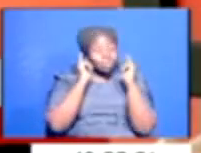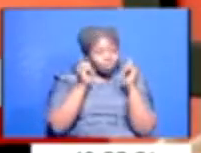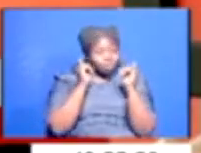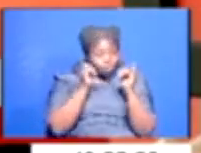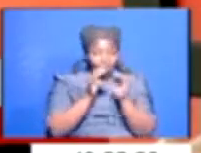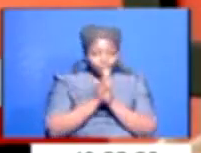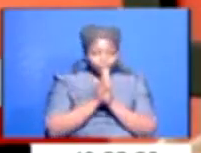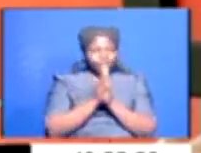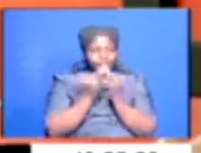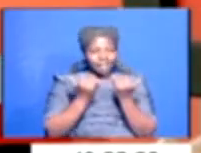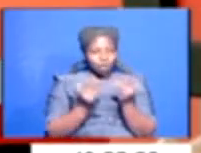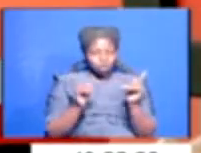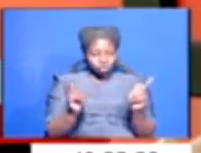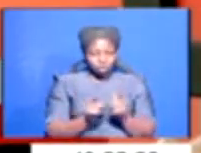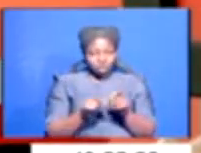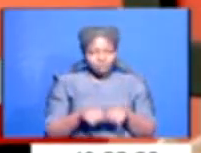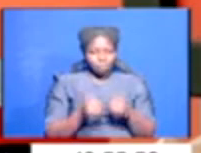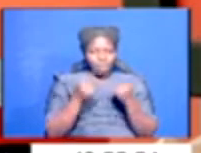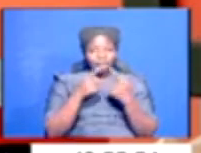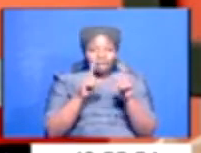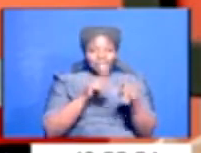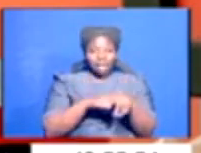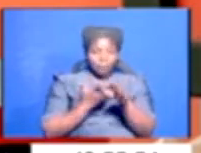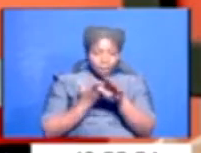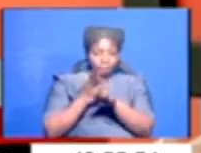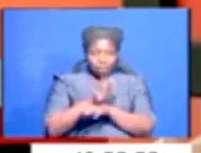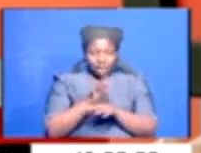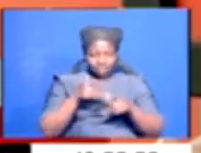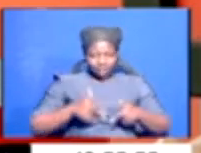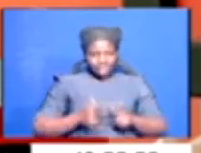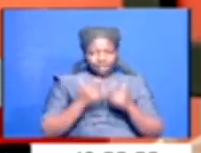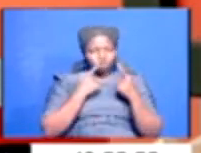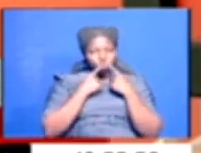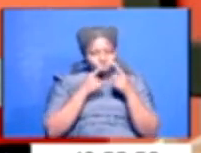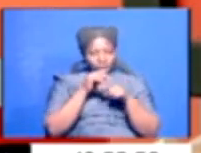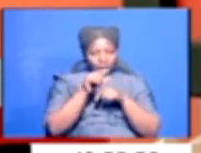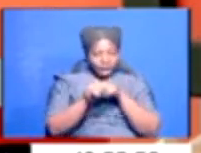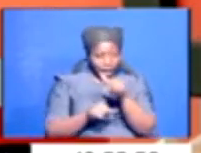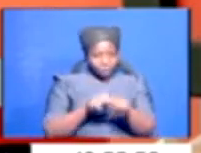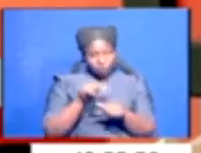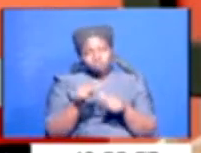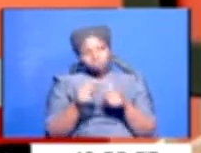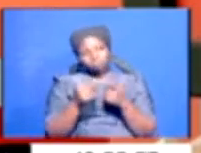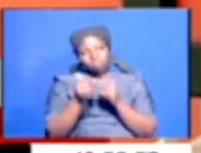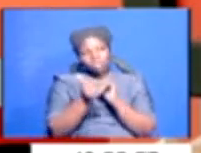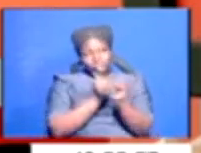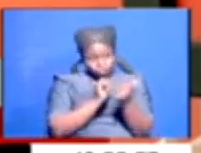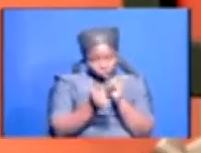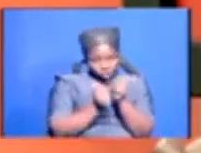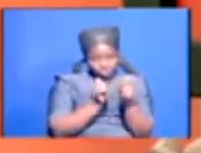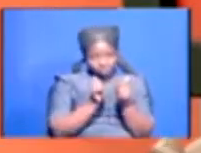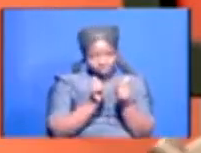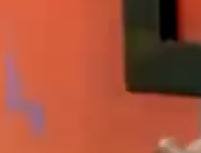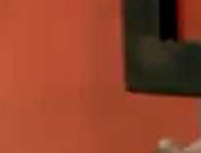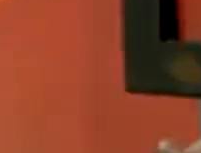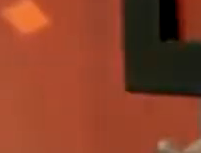take a short commercial break, and when we come back, let us have a conversation on sport and commerce.